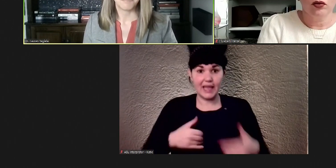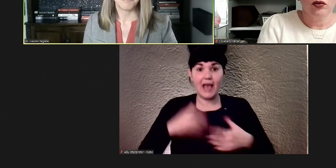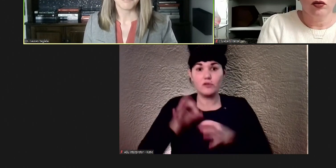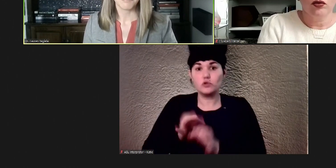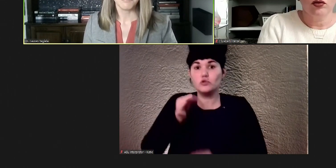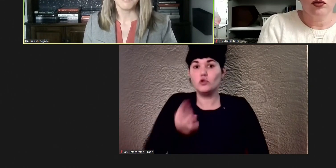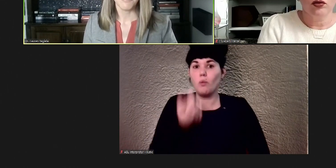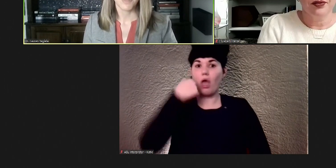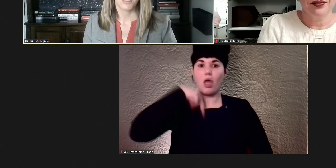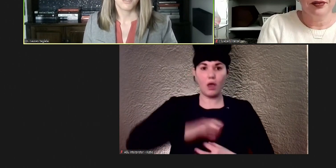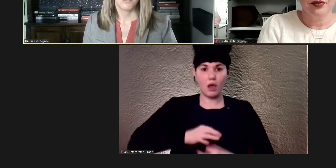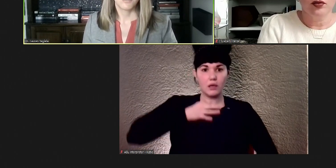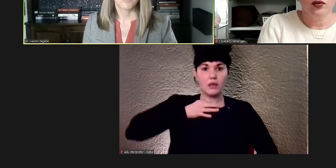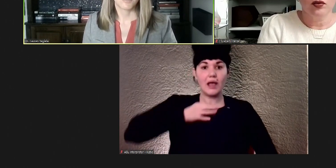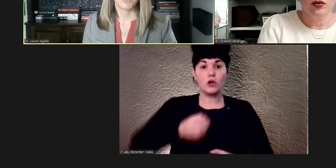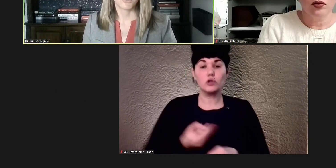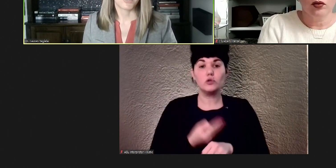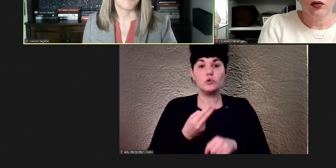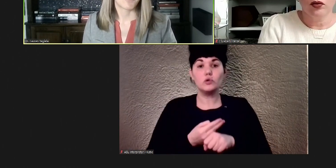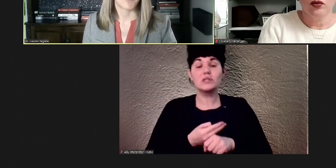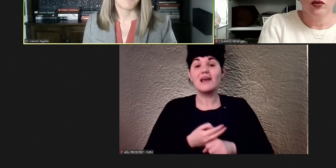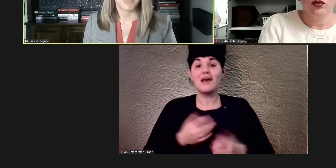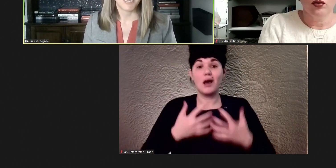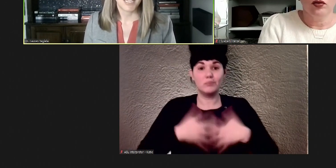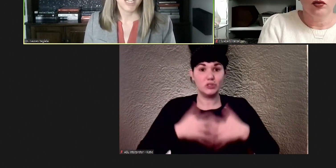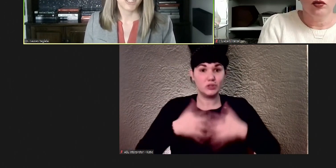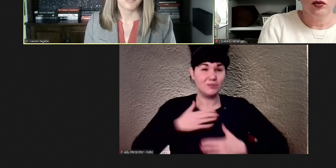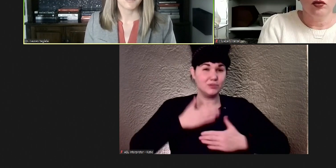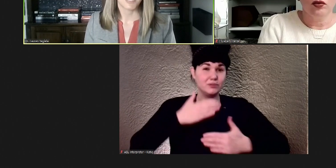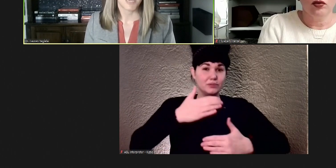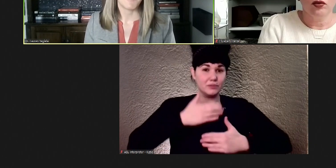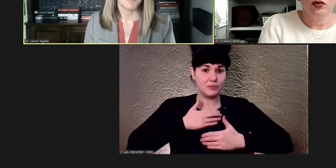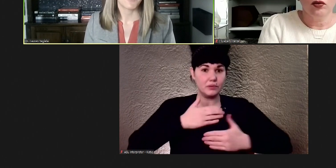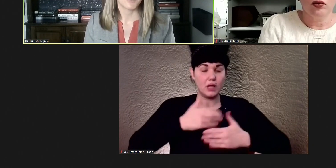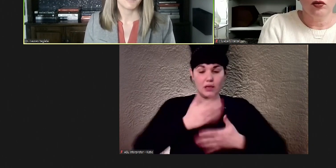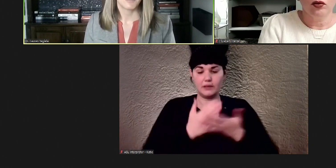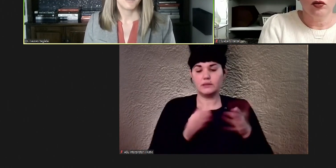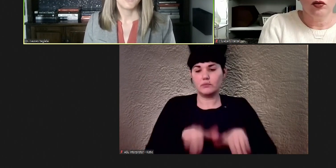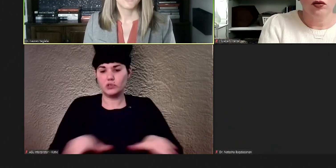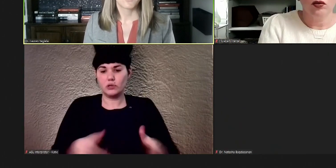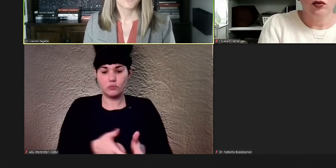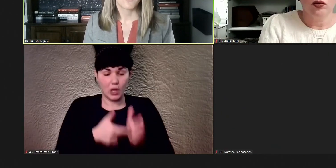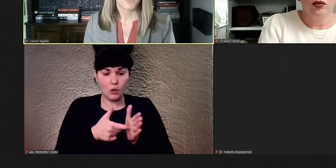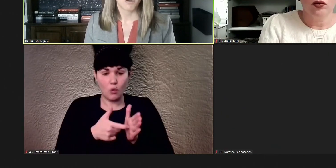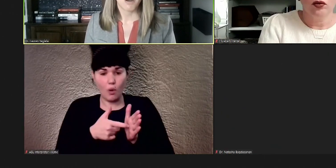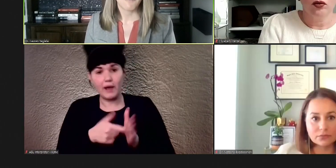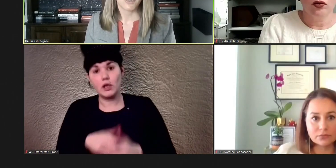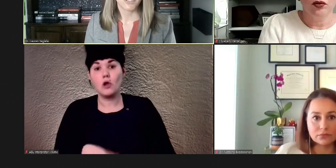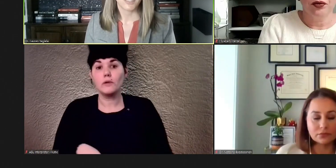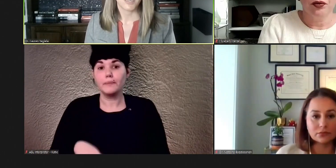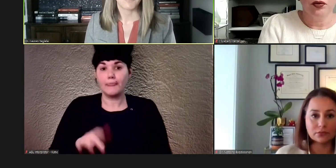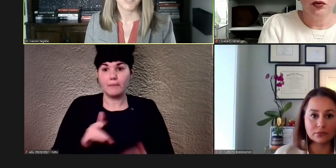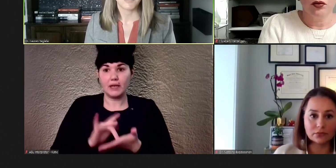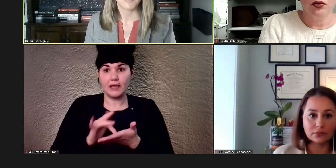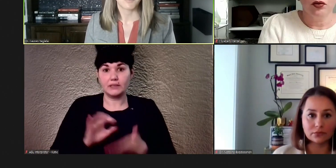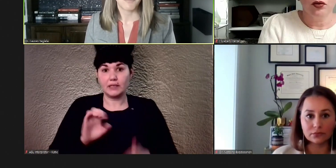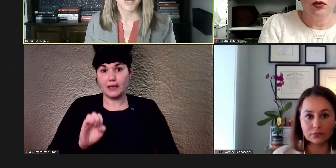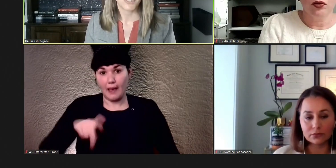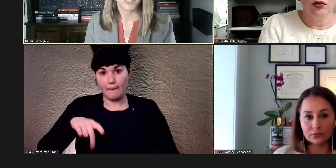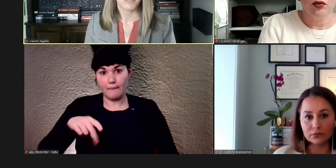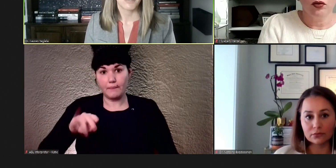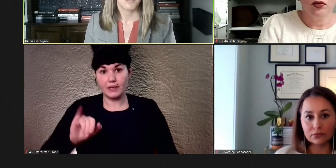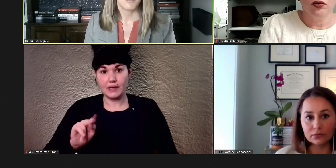ventilator. Some children have required medications like epinephrine to improve their heart function and raise their